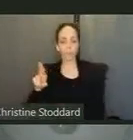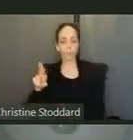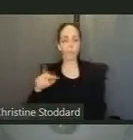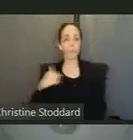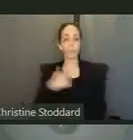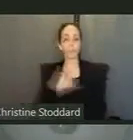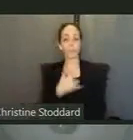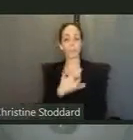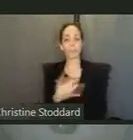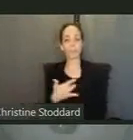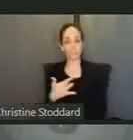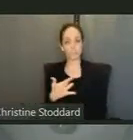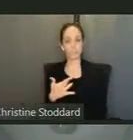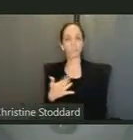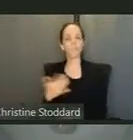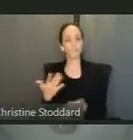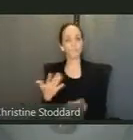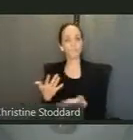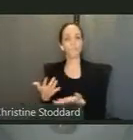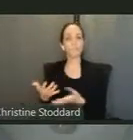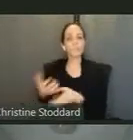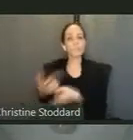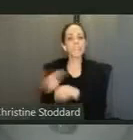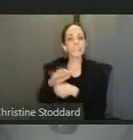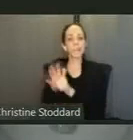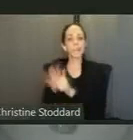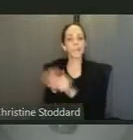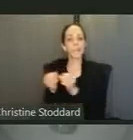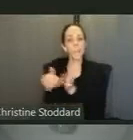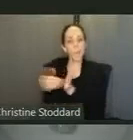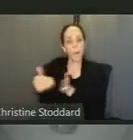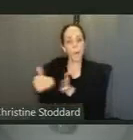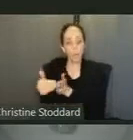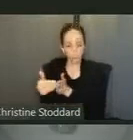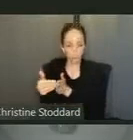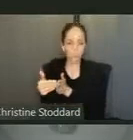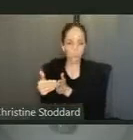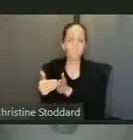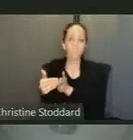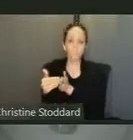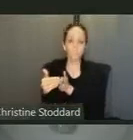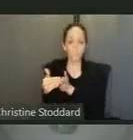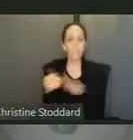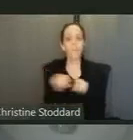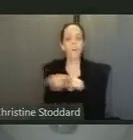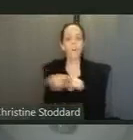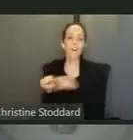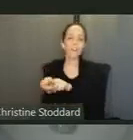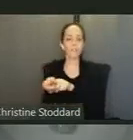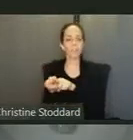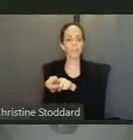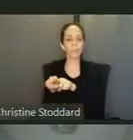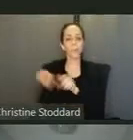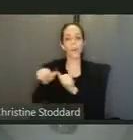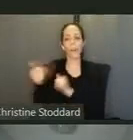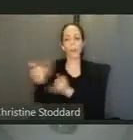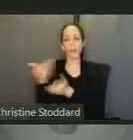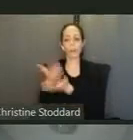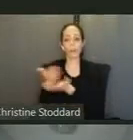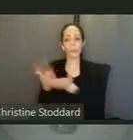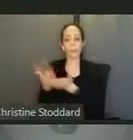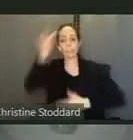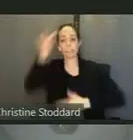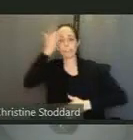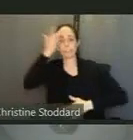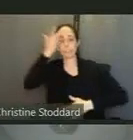to contract COVID, health outcomes show that we are more likely to have the underlying conditions that increase the morbidity